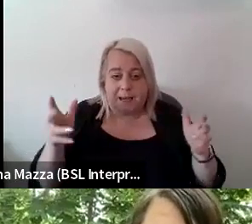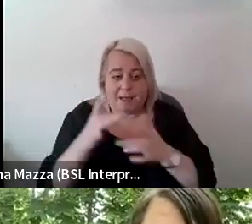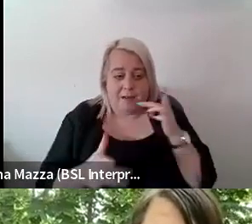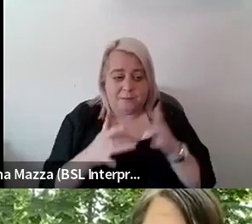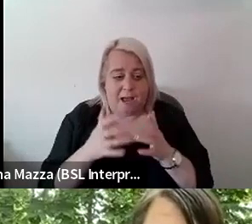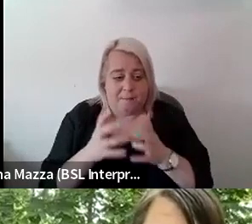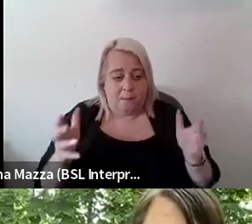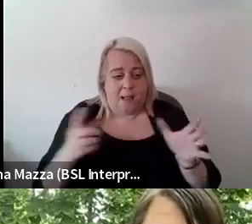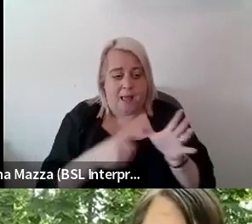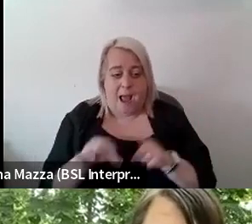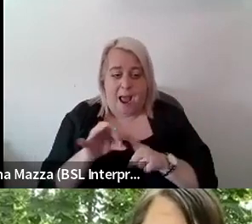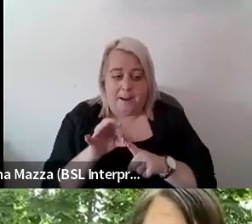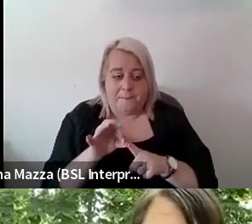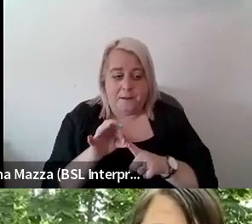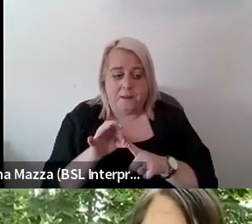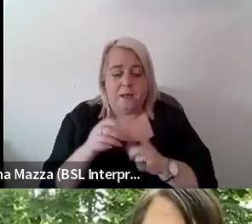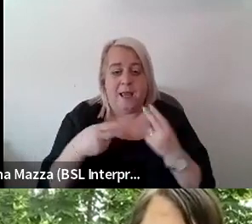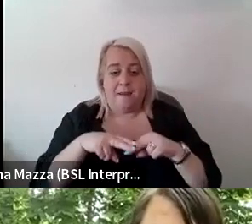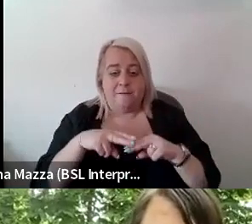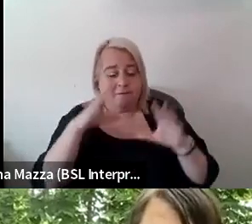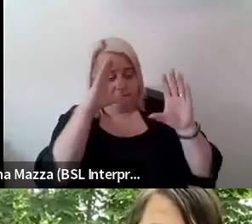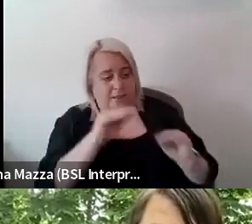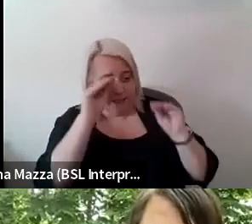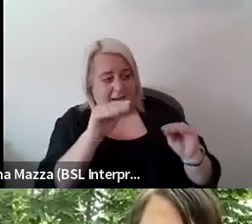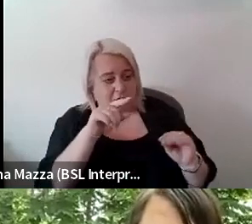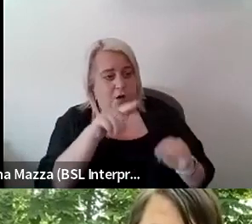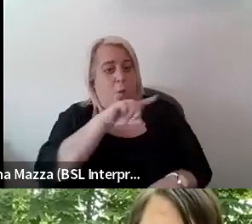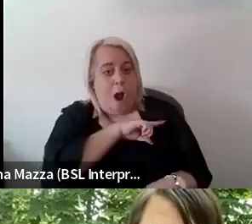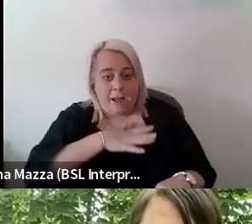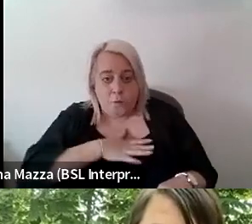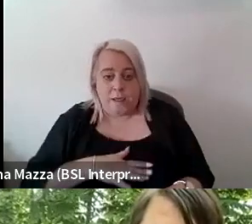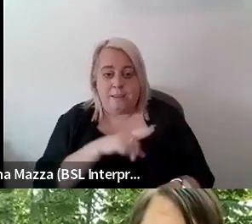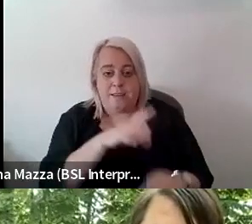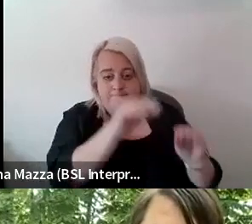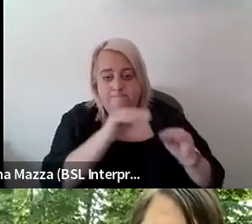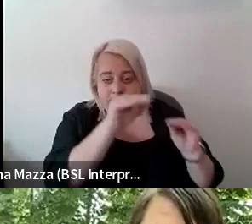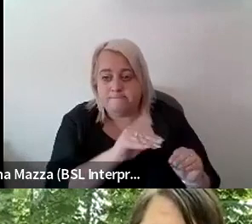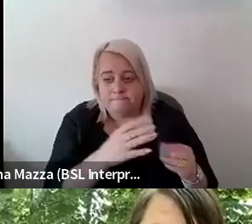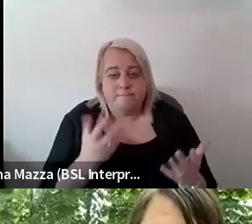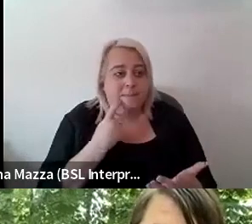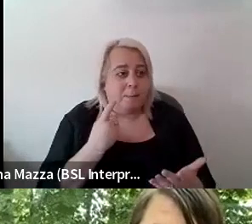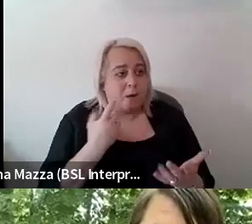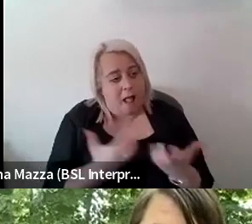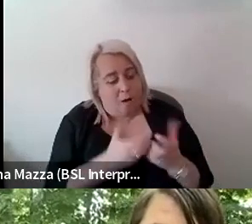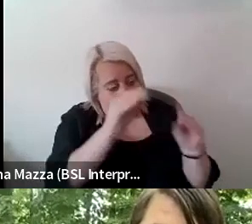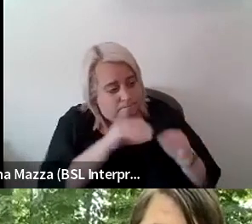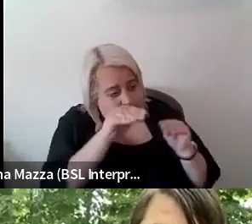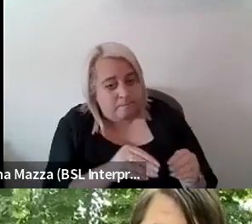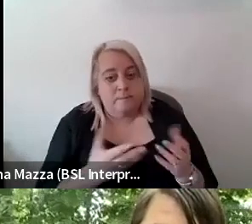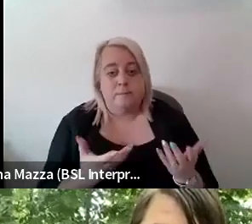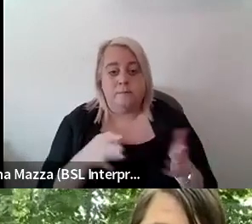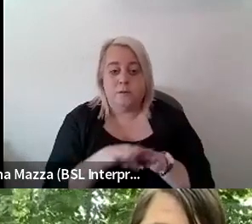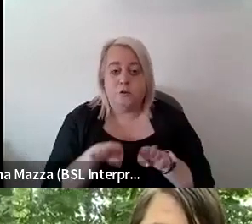them understand the why, so the advocacy bit, and the education is letting them understand, okay, and this is how you can do it, it's that simple. You know, so things like training